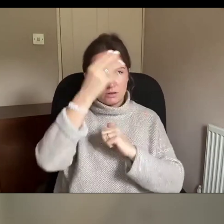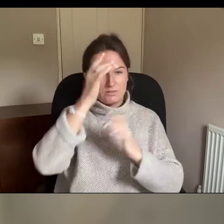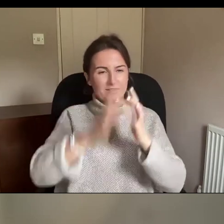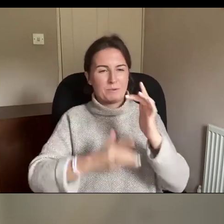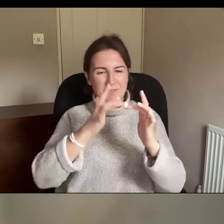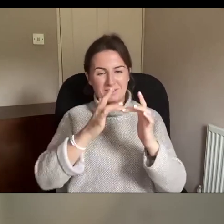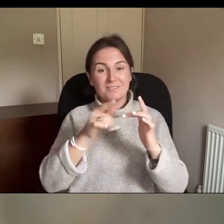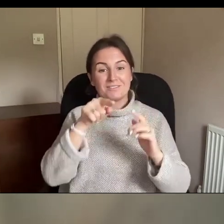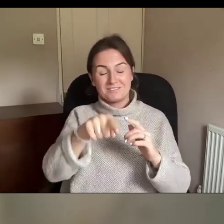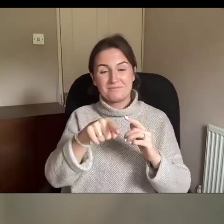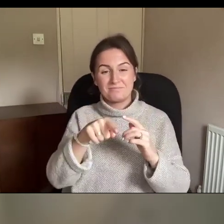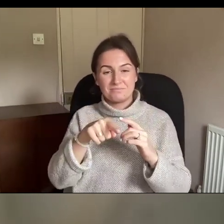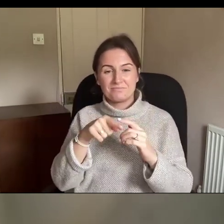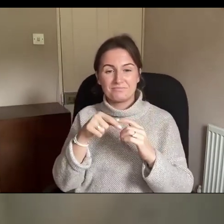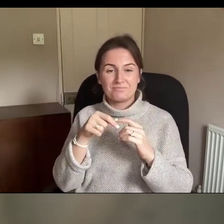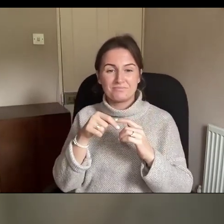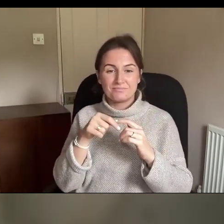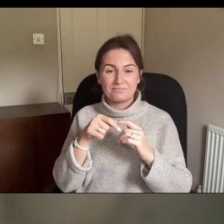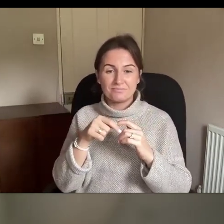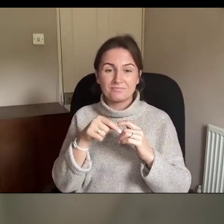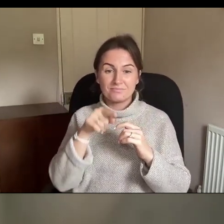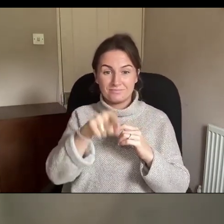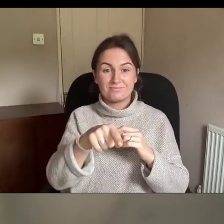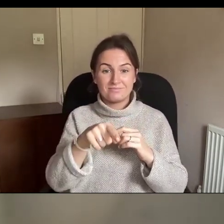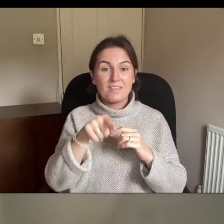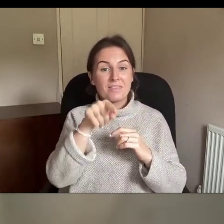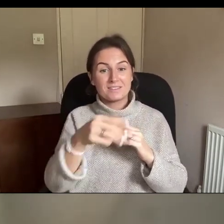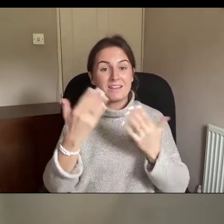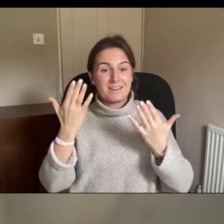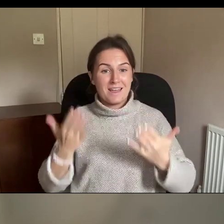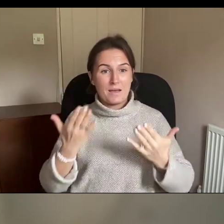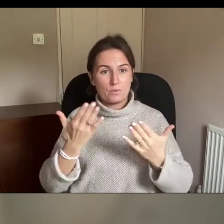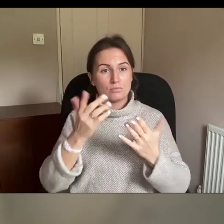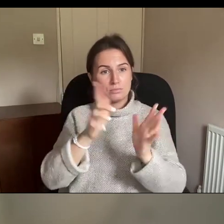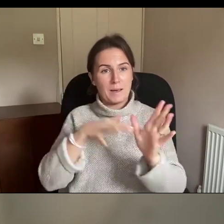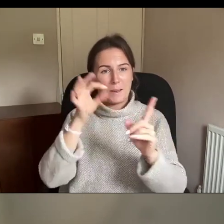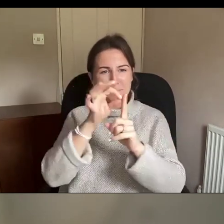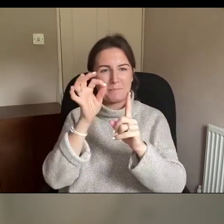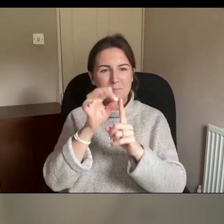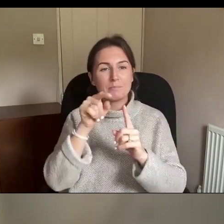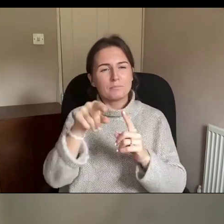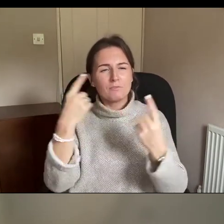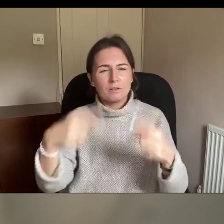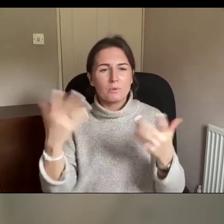now, woohoo, for those who haven't seen yet, it's now an app, and it's available on